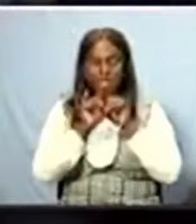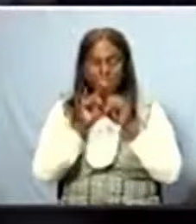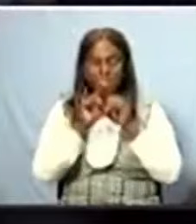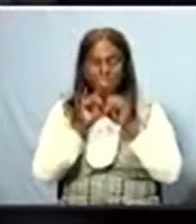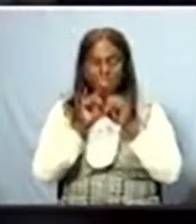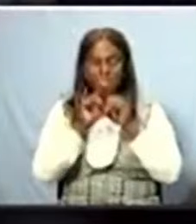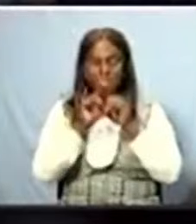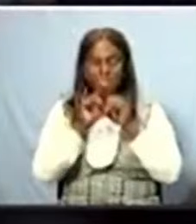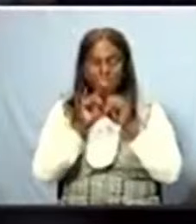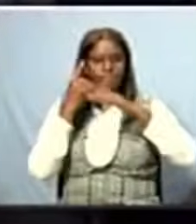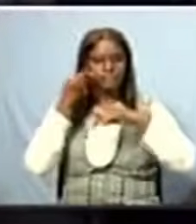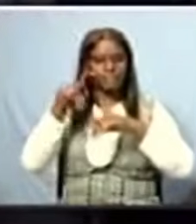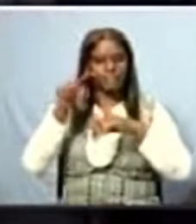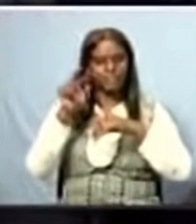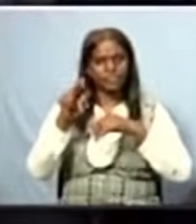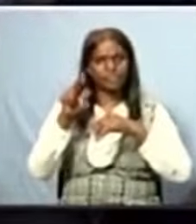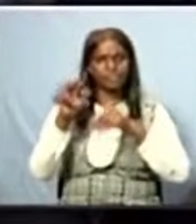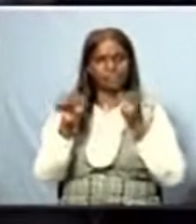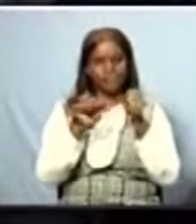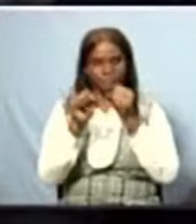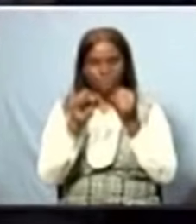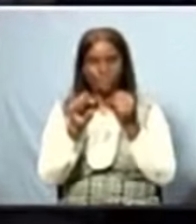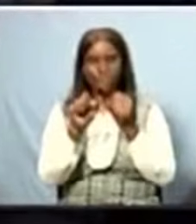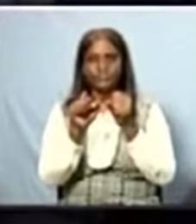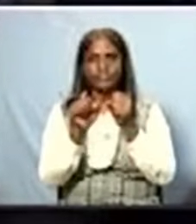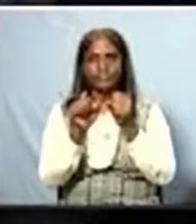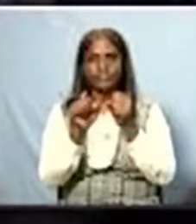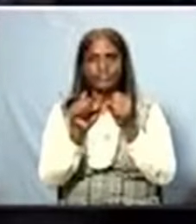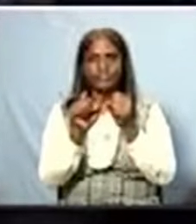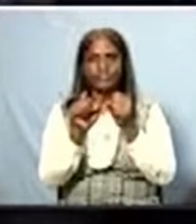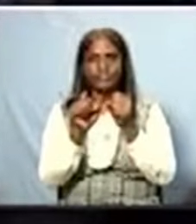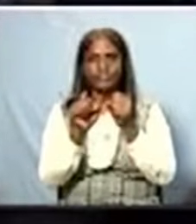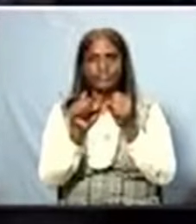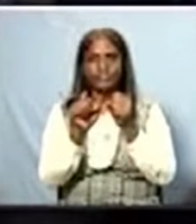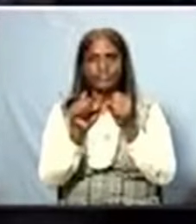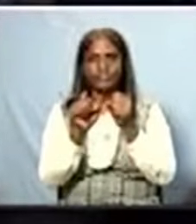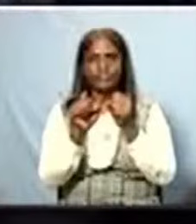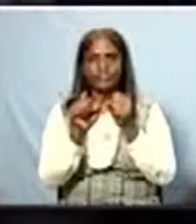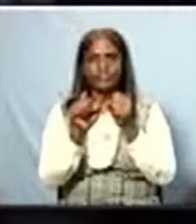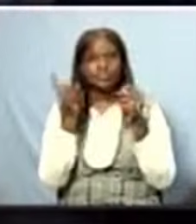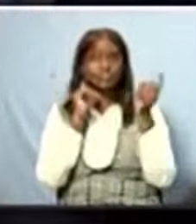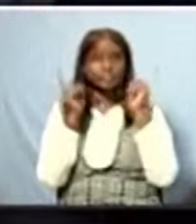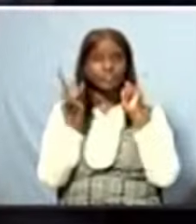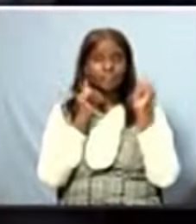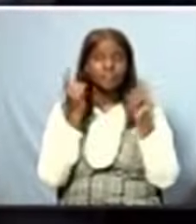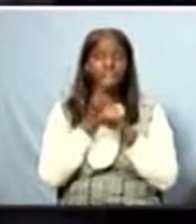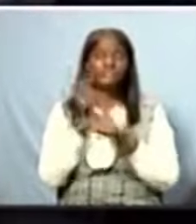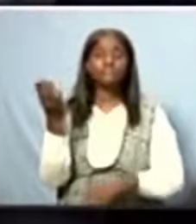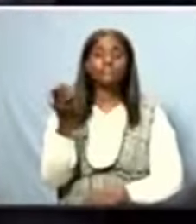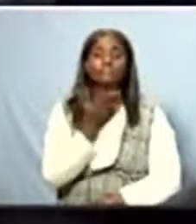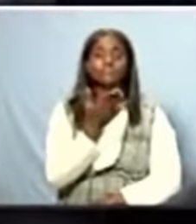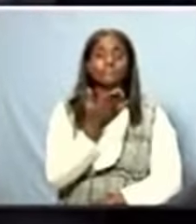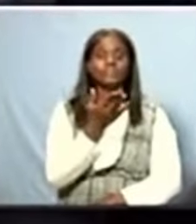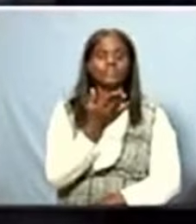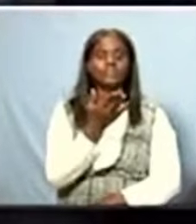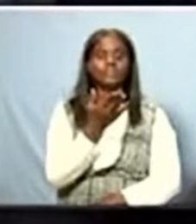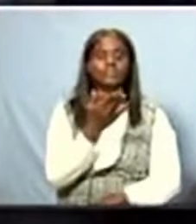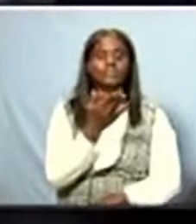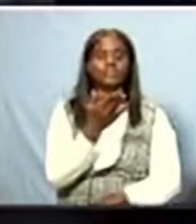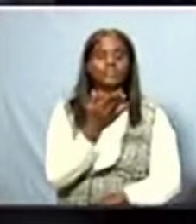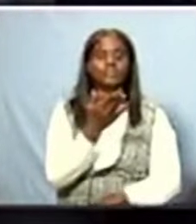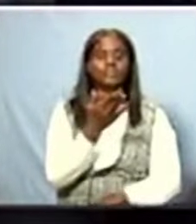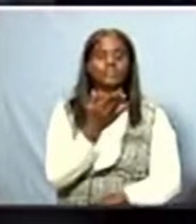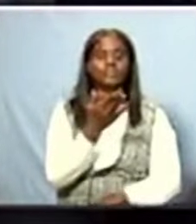threshold for the PR system. I would like to hear from you in categorical